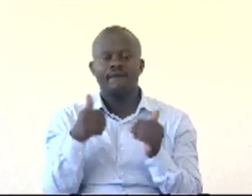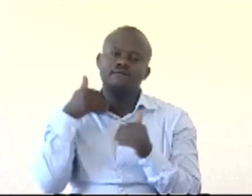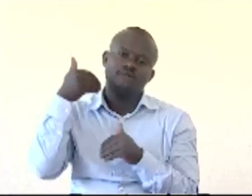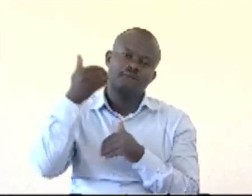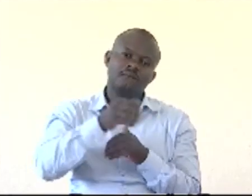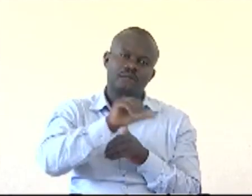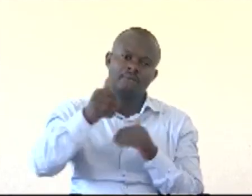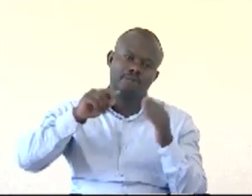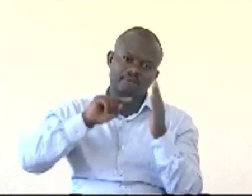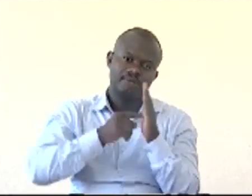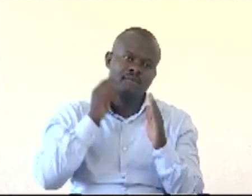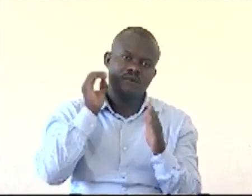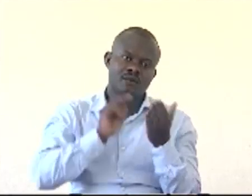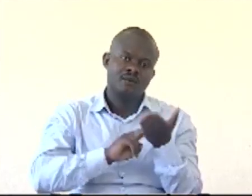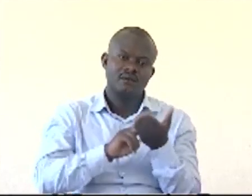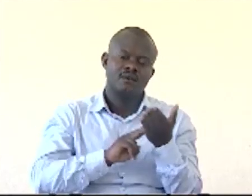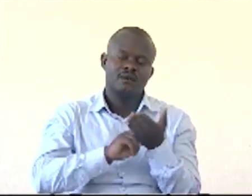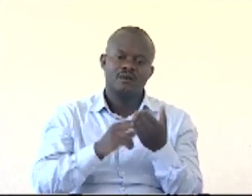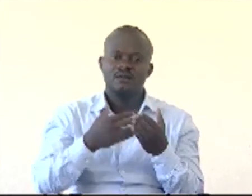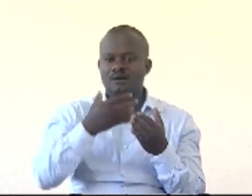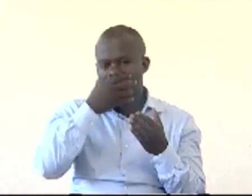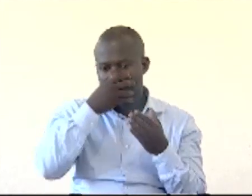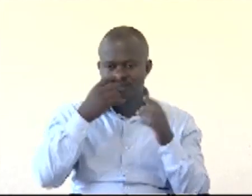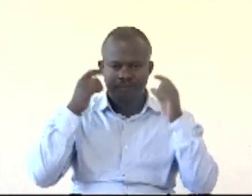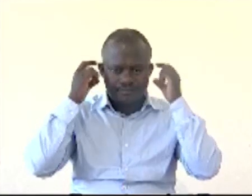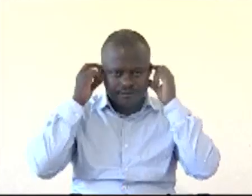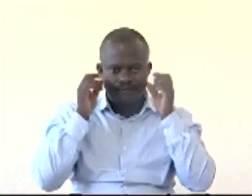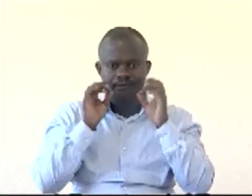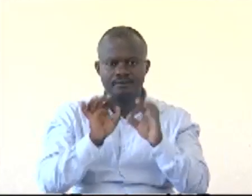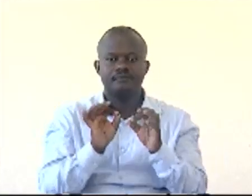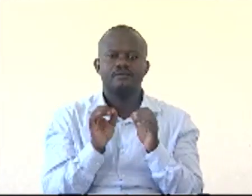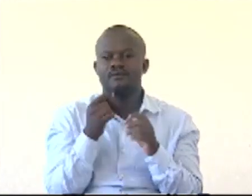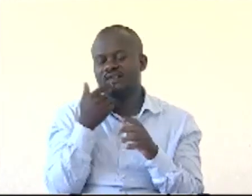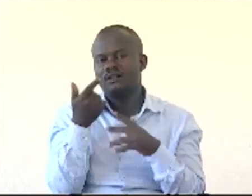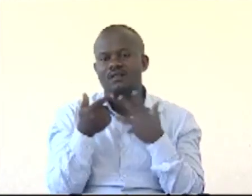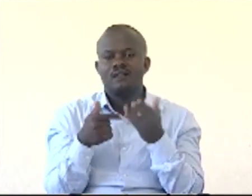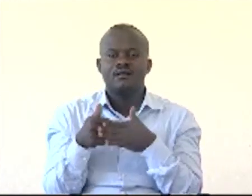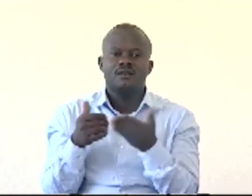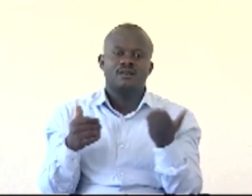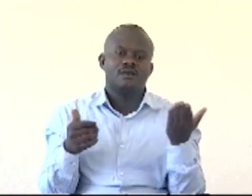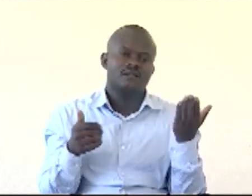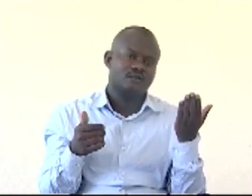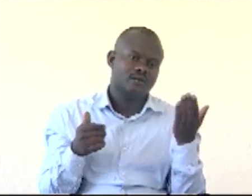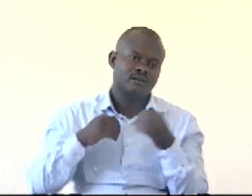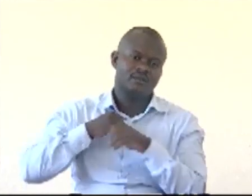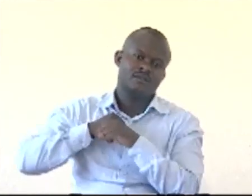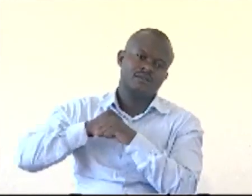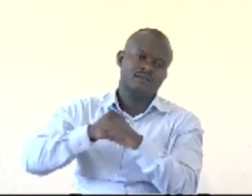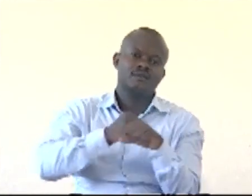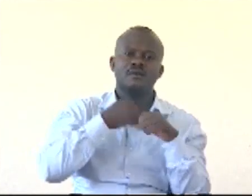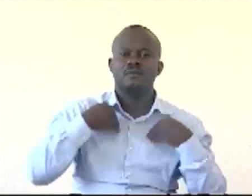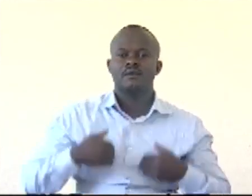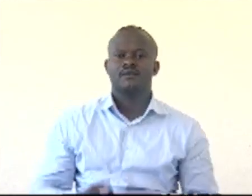another point, use your face mask nicely so that you protect your